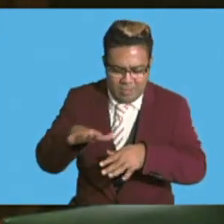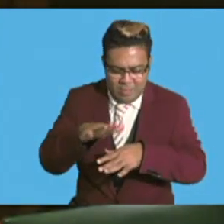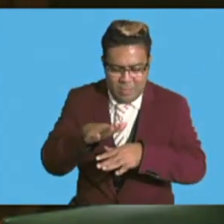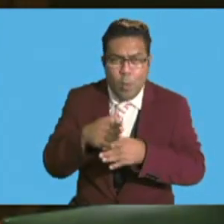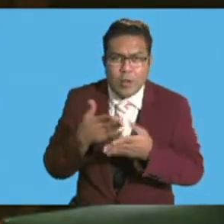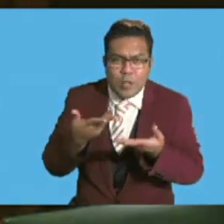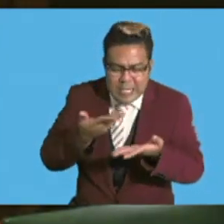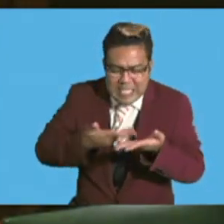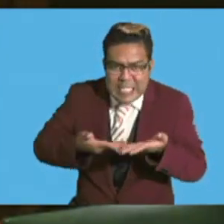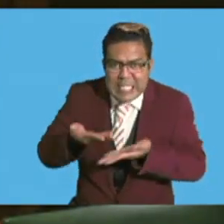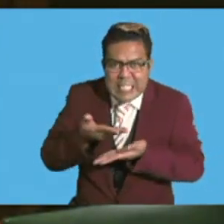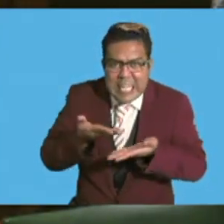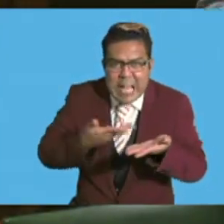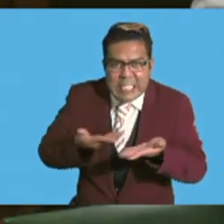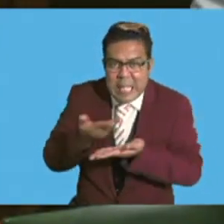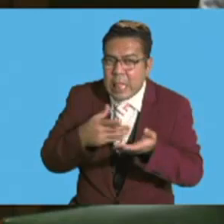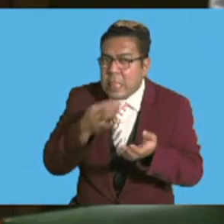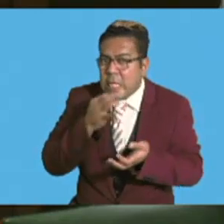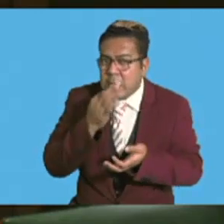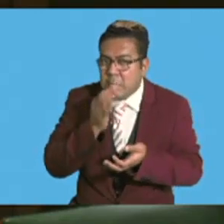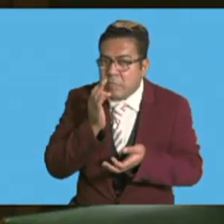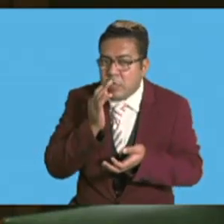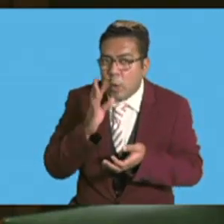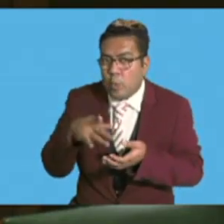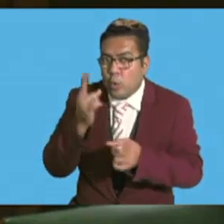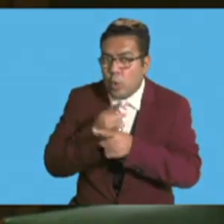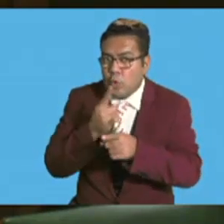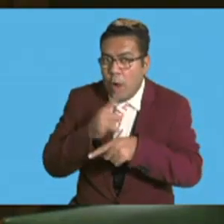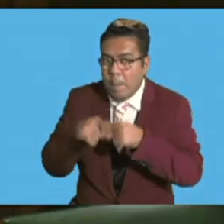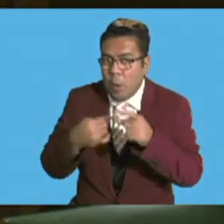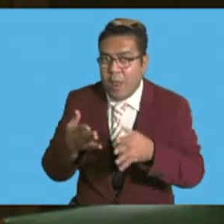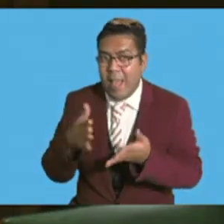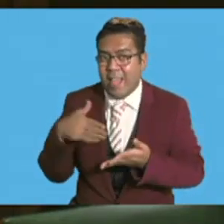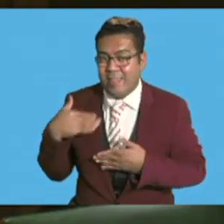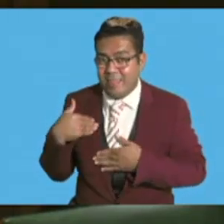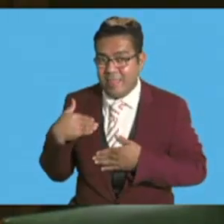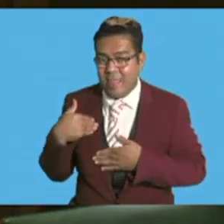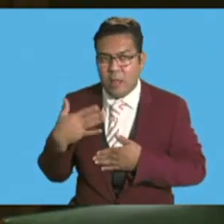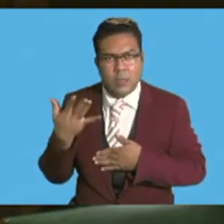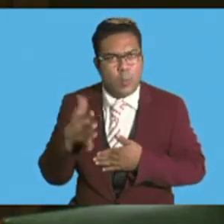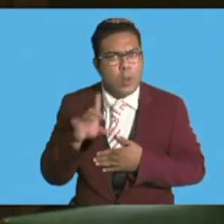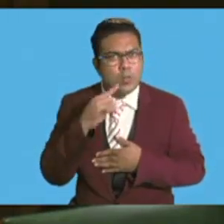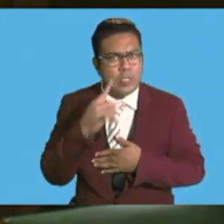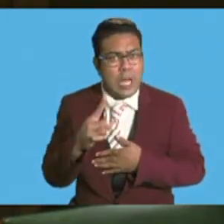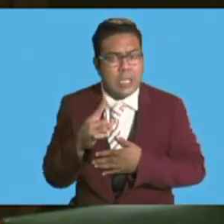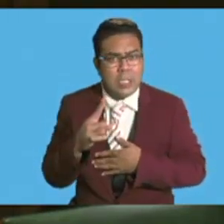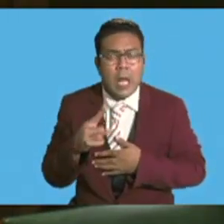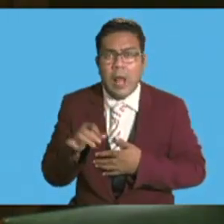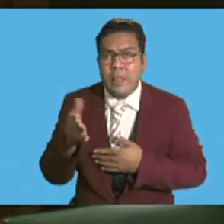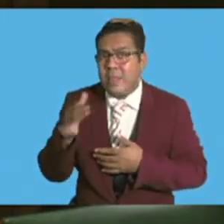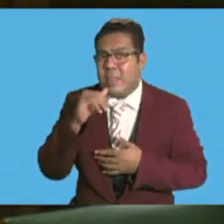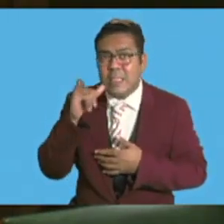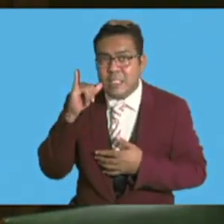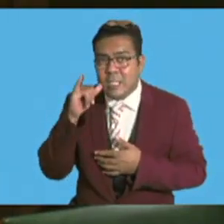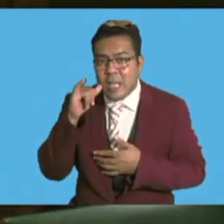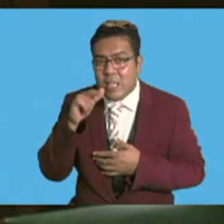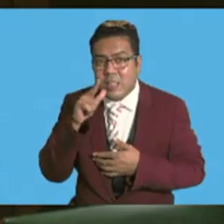go straight on to health. I want to start by saying, Honourable Speaker, that yesterday the